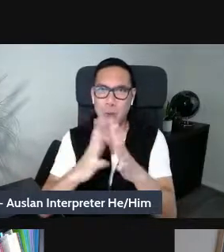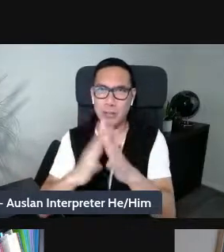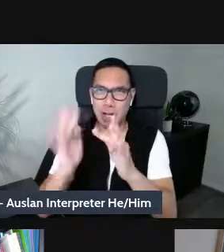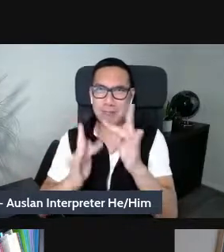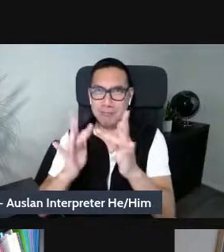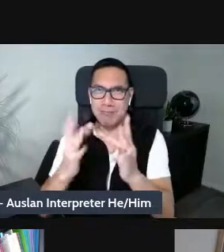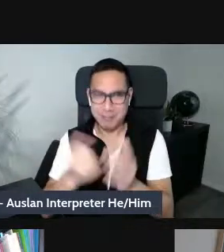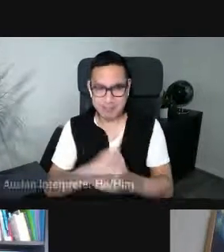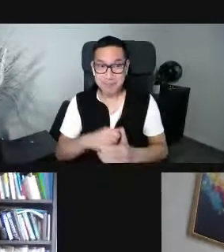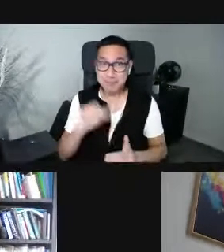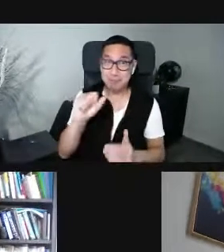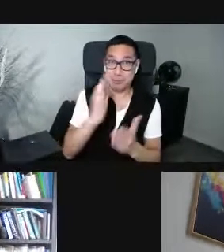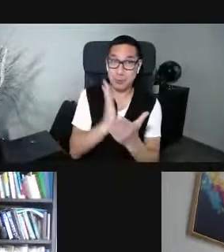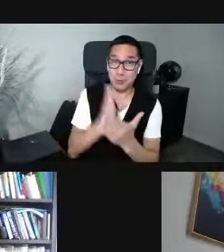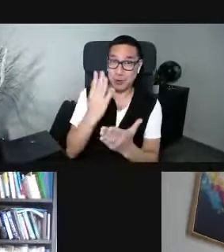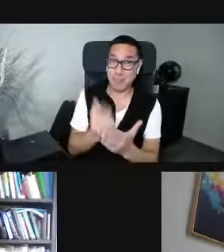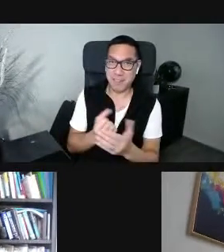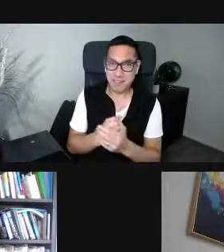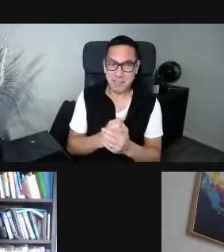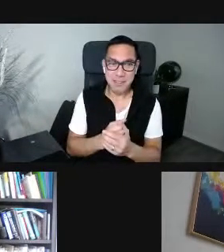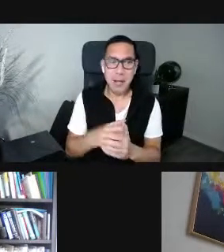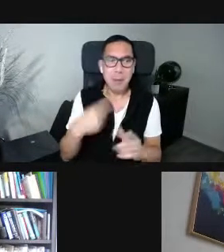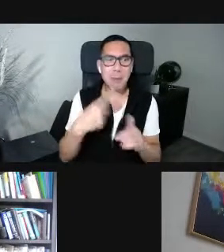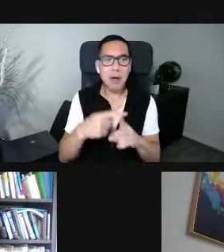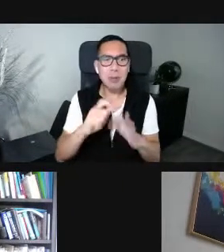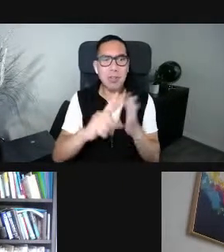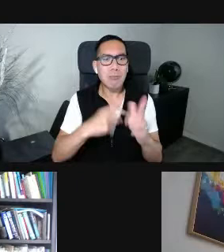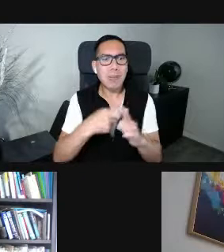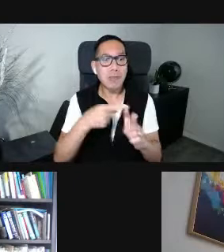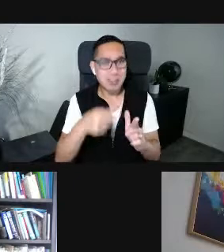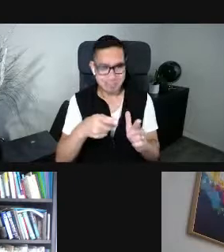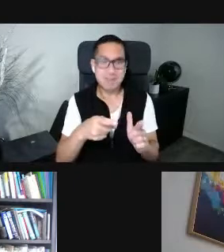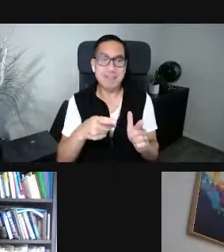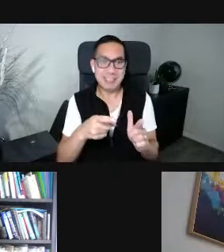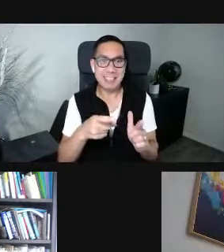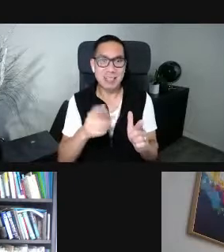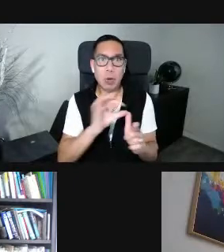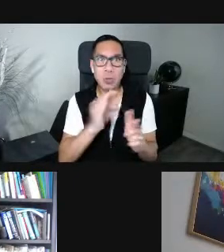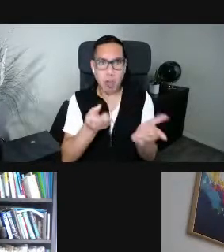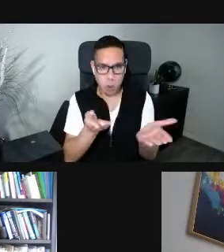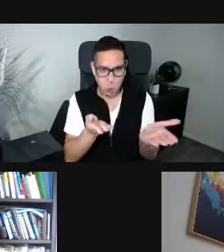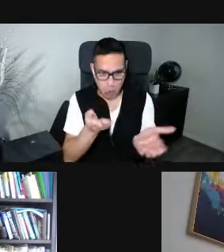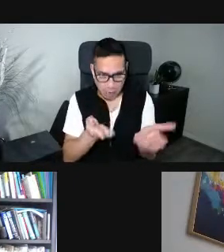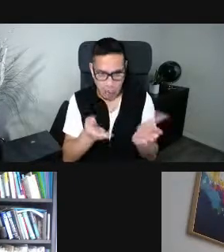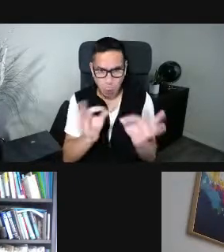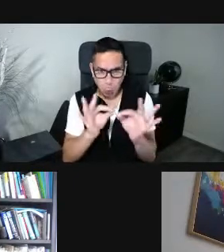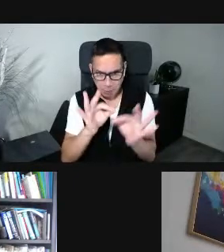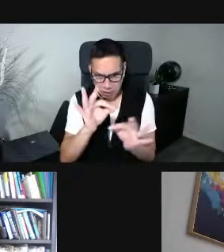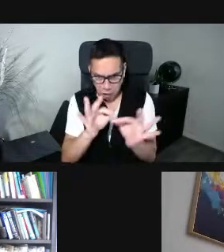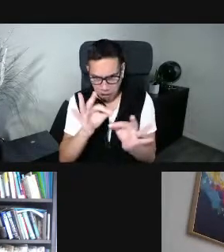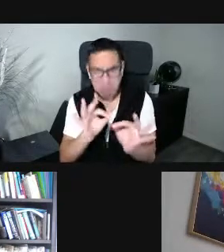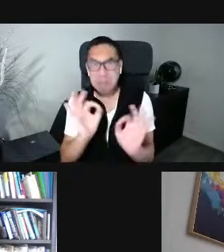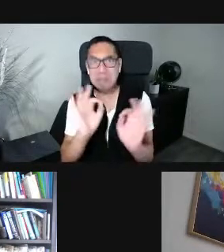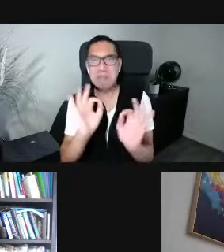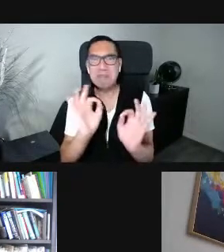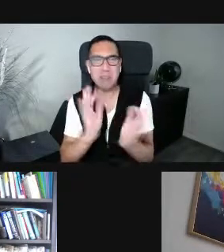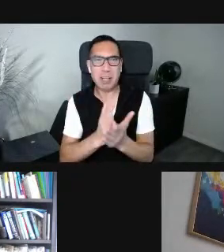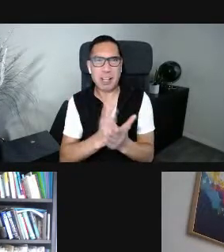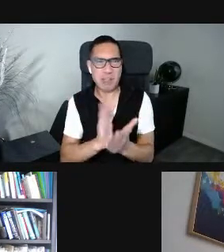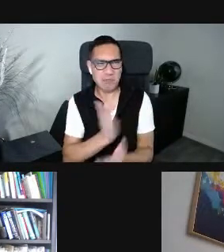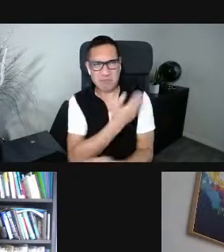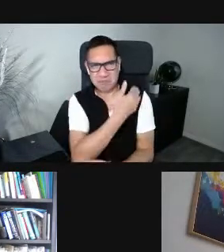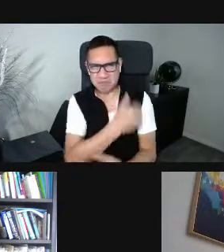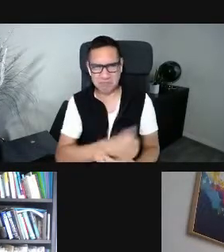also have, Patrick, rest assured, we don't weigh or measure anything really in